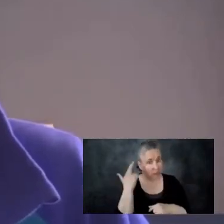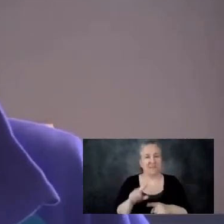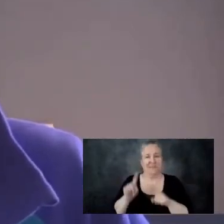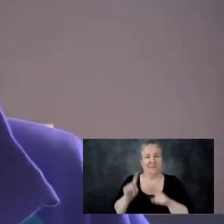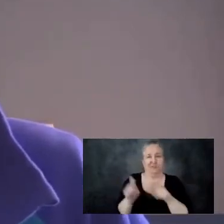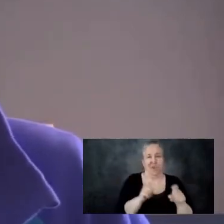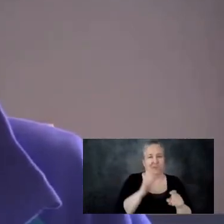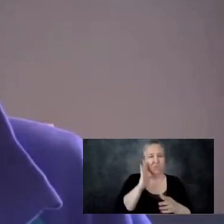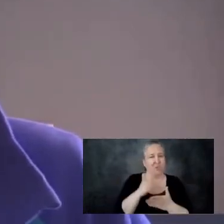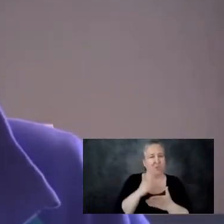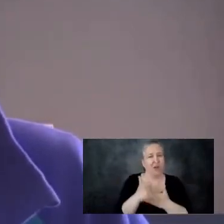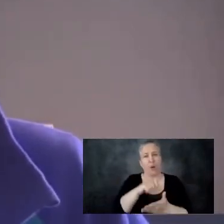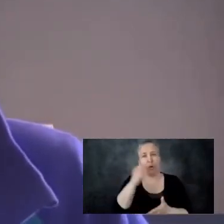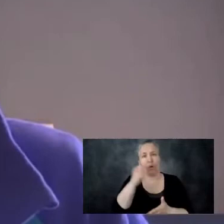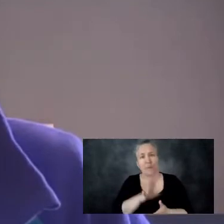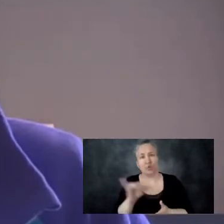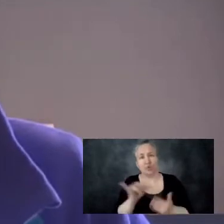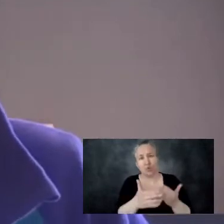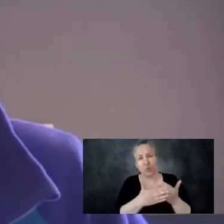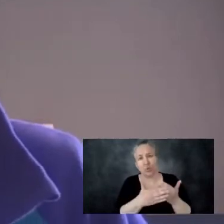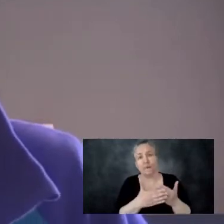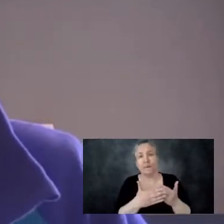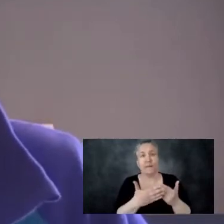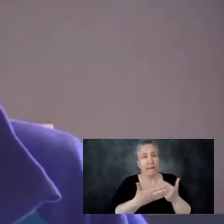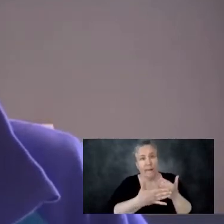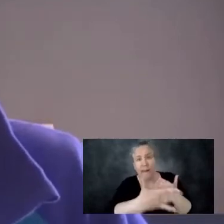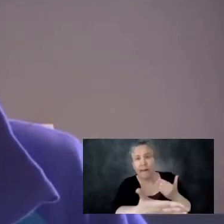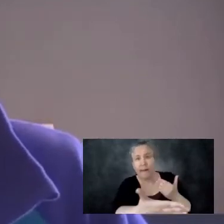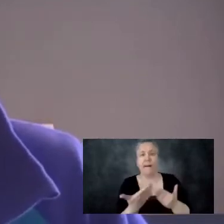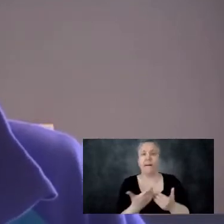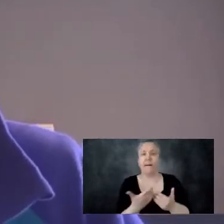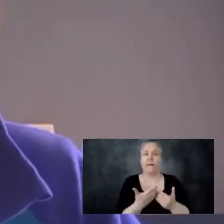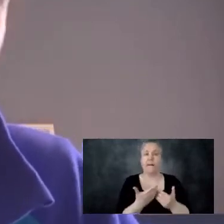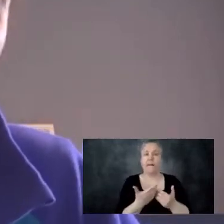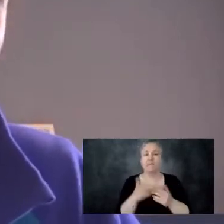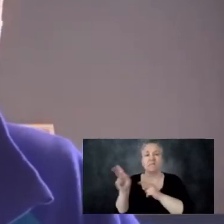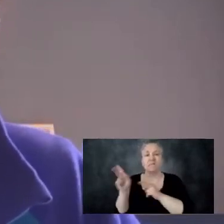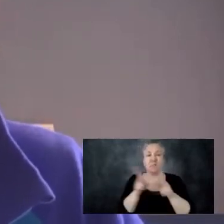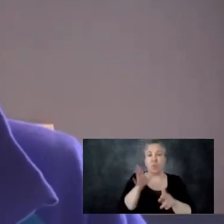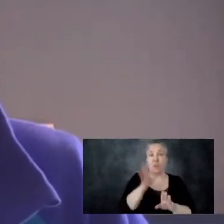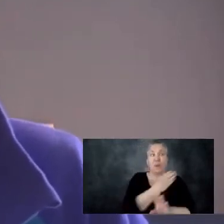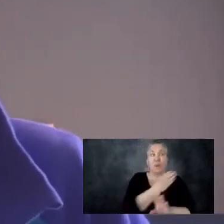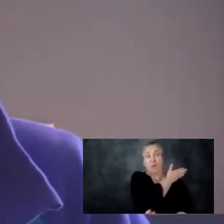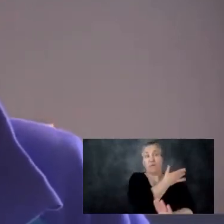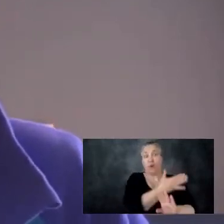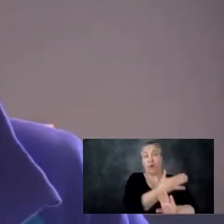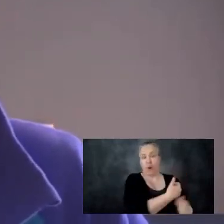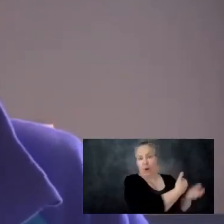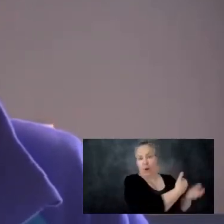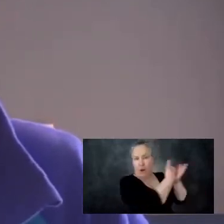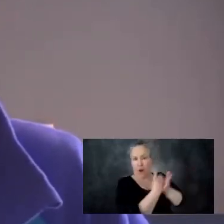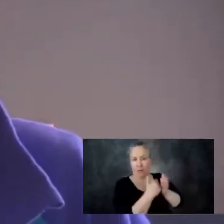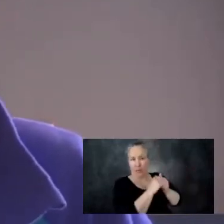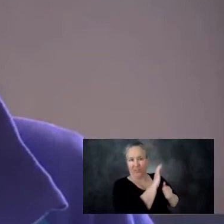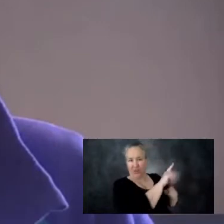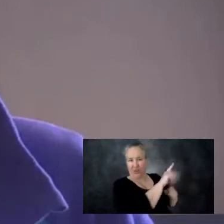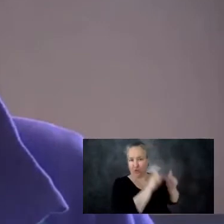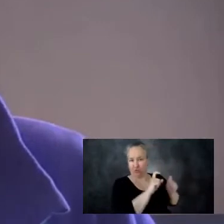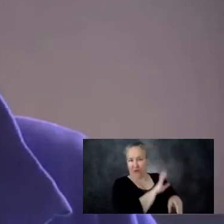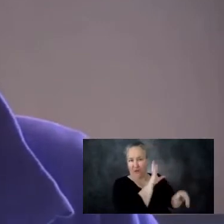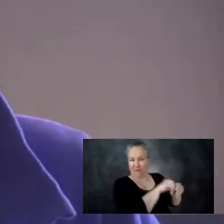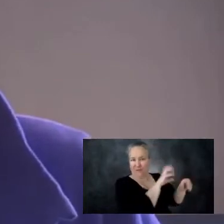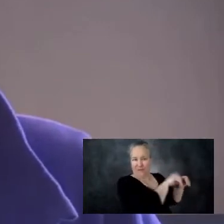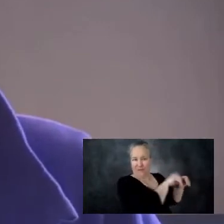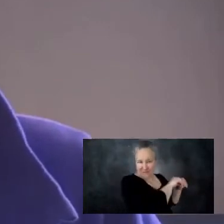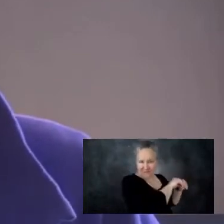to help other women ahead of us, the same way that women before us helped us with participating on